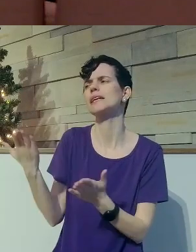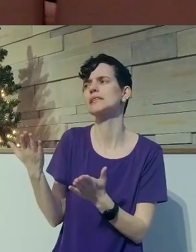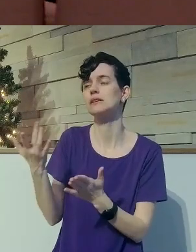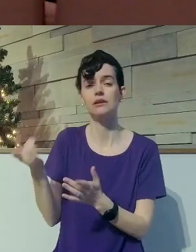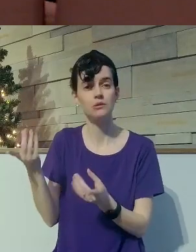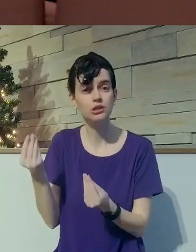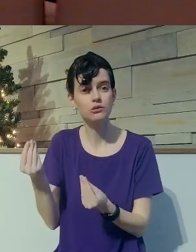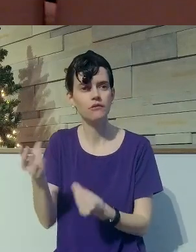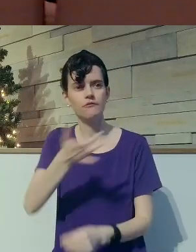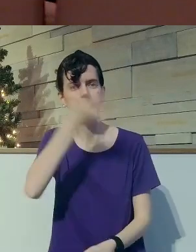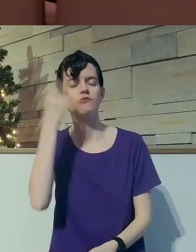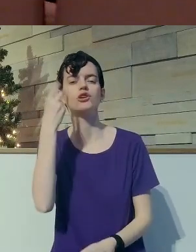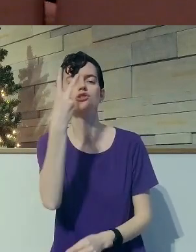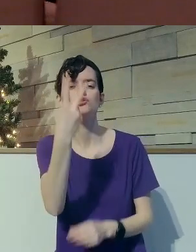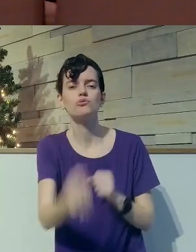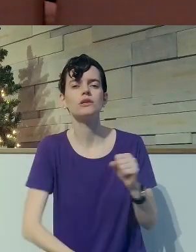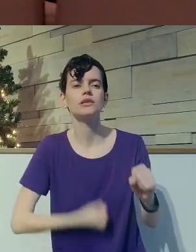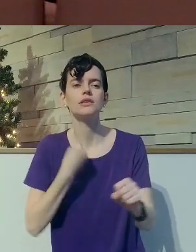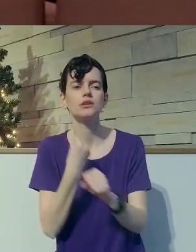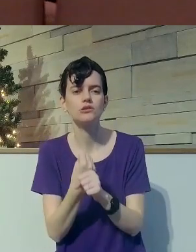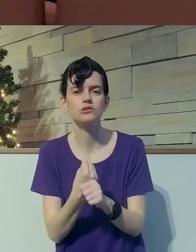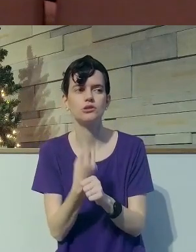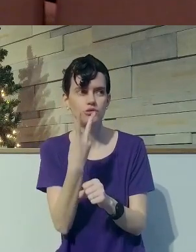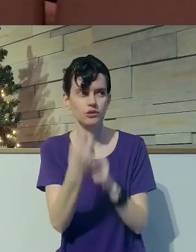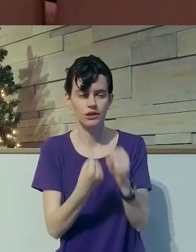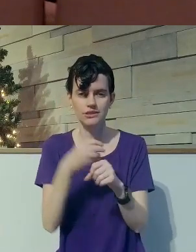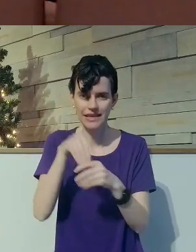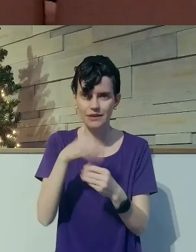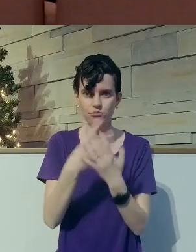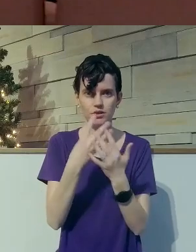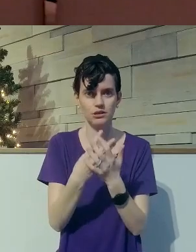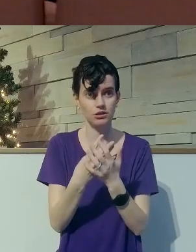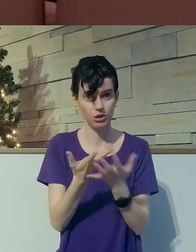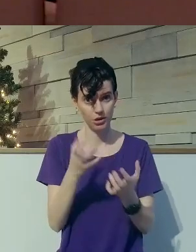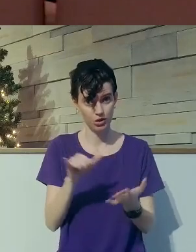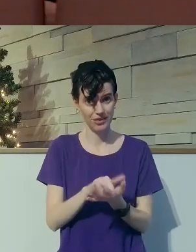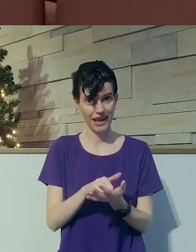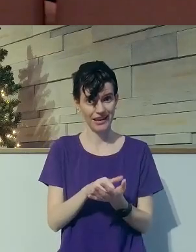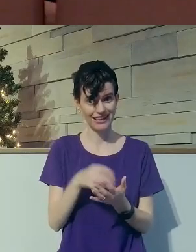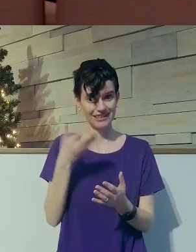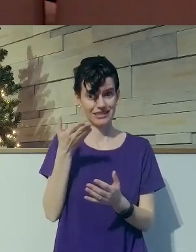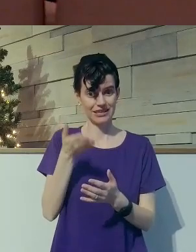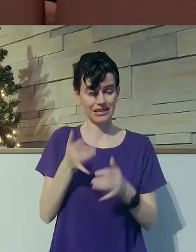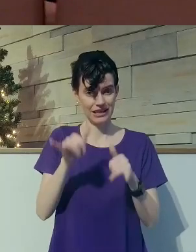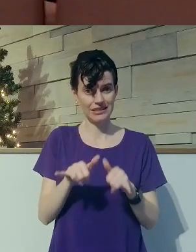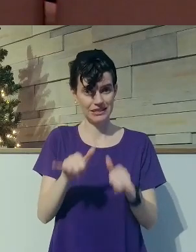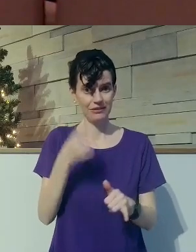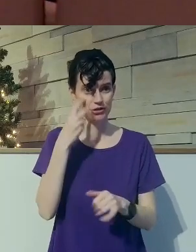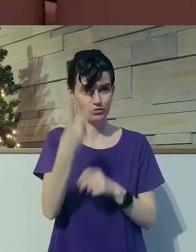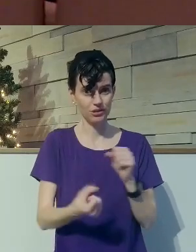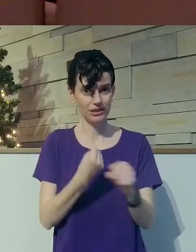what's the guy do? He forgets him for 2 years. 2 years in prison. Hey, you want to spend 2 years in prison, you know, just to see what it's like, you